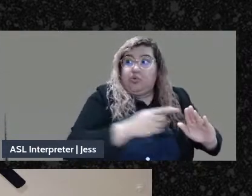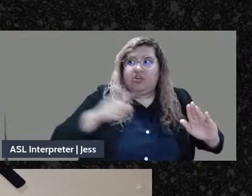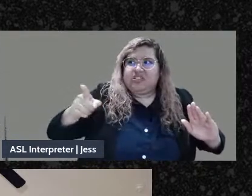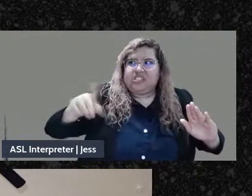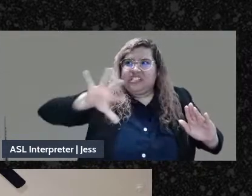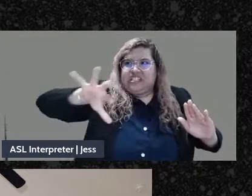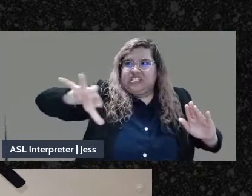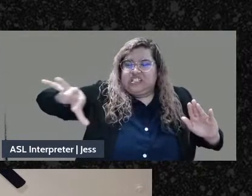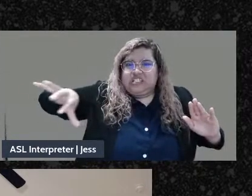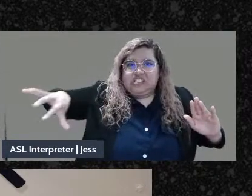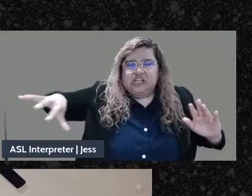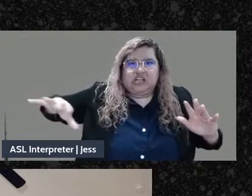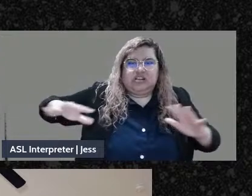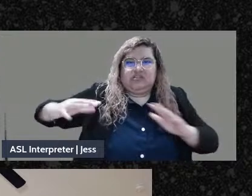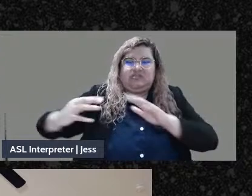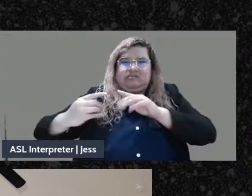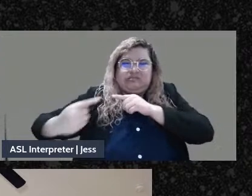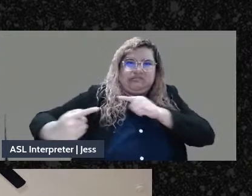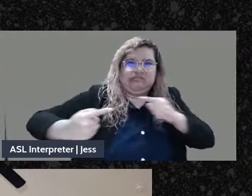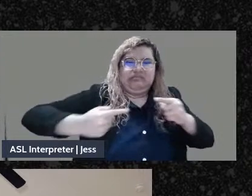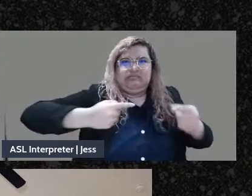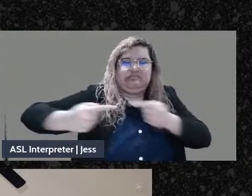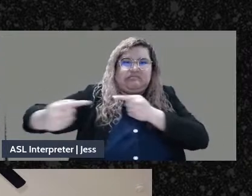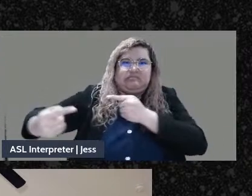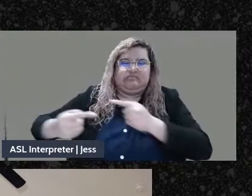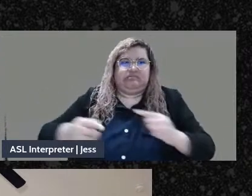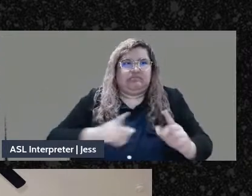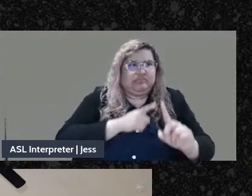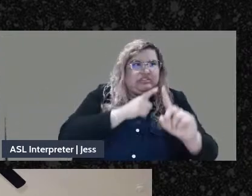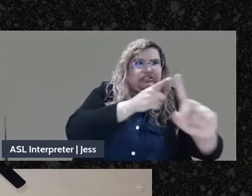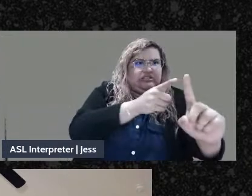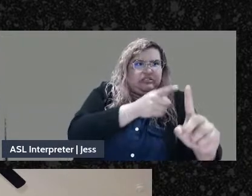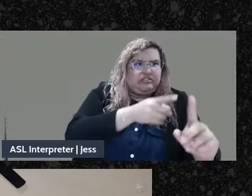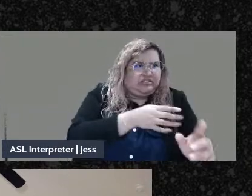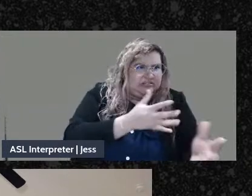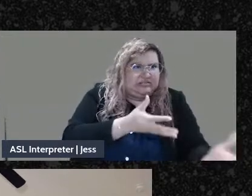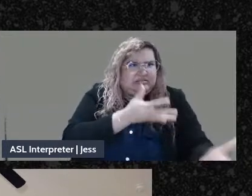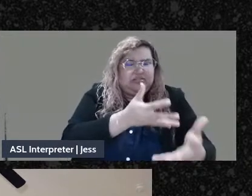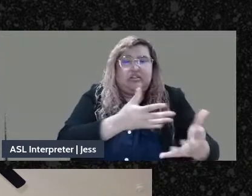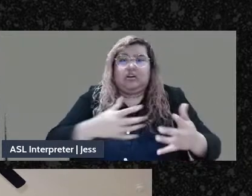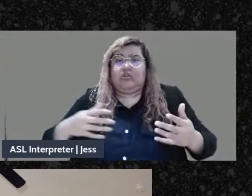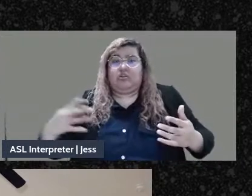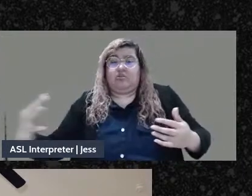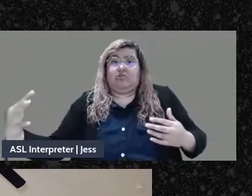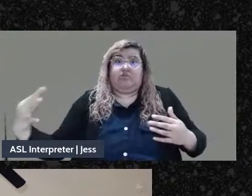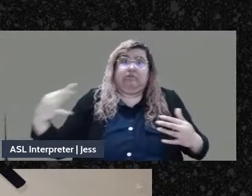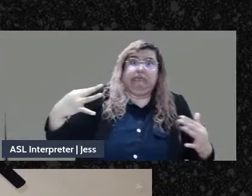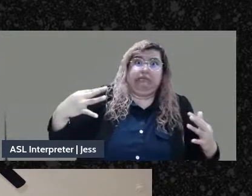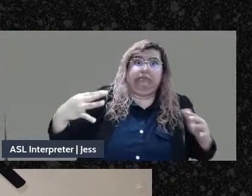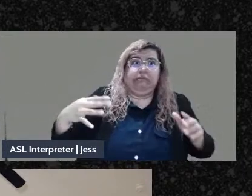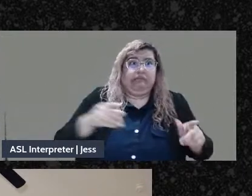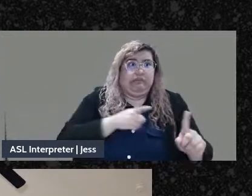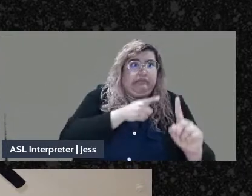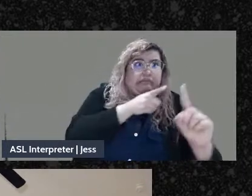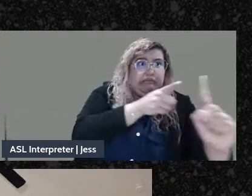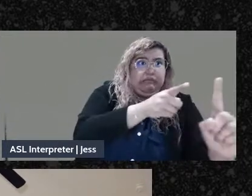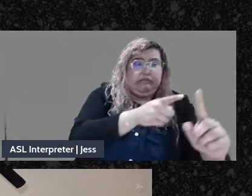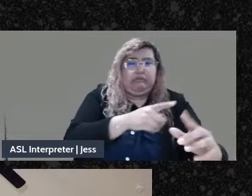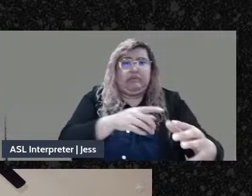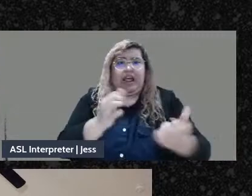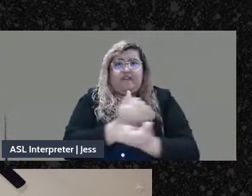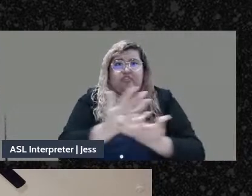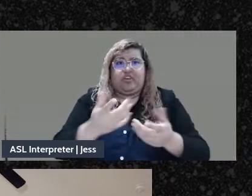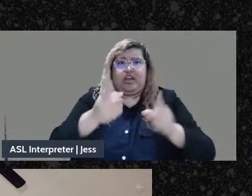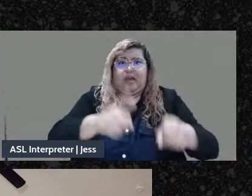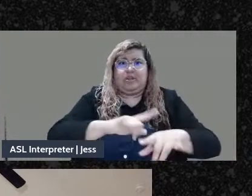have that we think might lead us to the new thing we're building, right? So it's like all of those things all the time together, whereas the city just